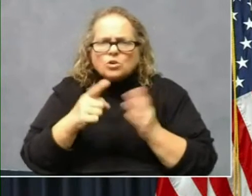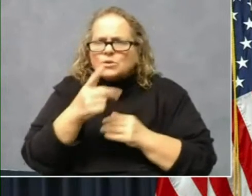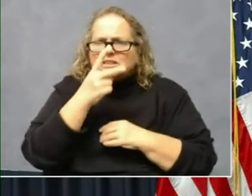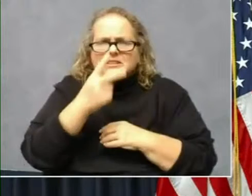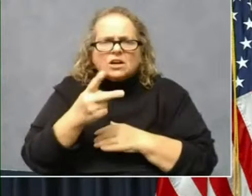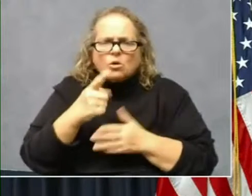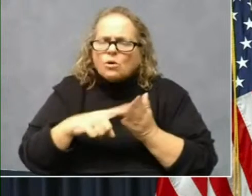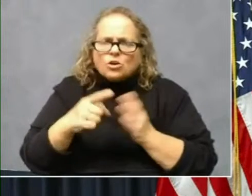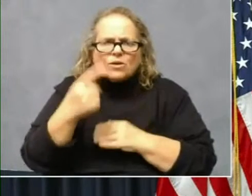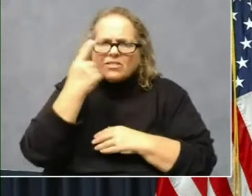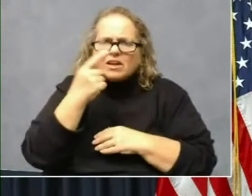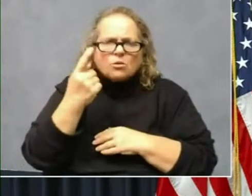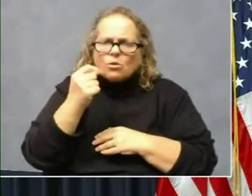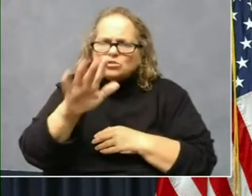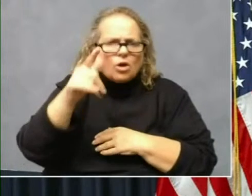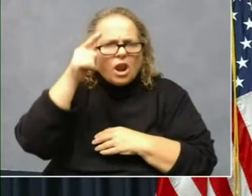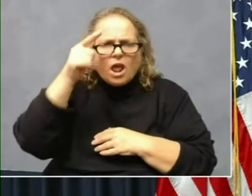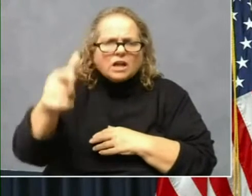what your logic is?